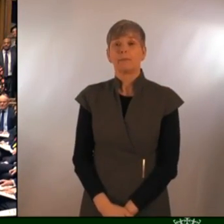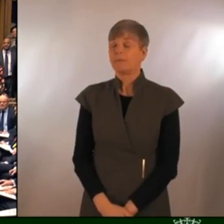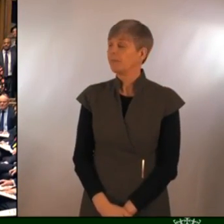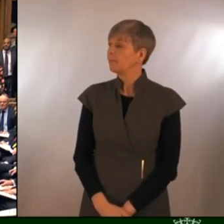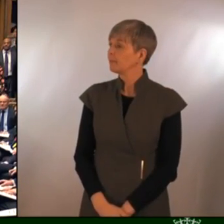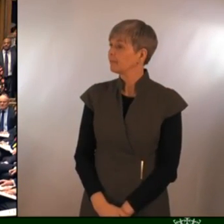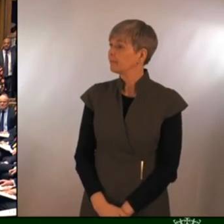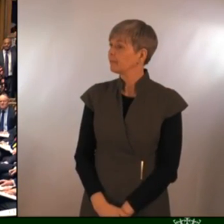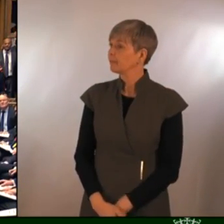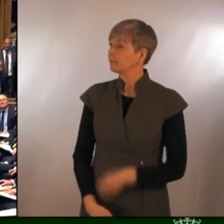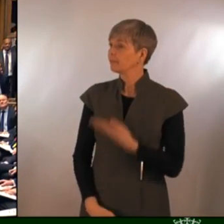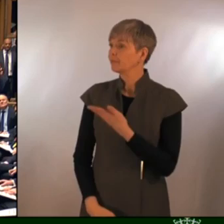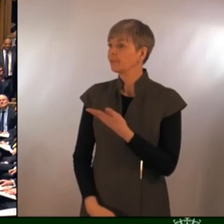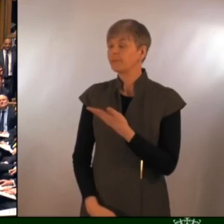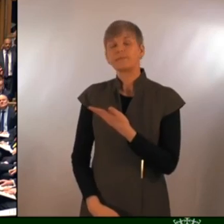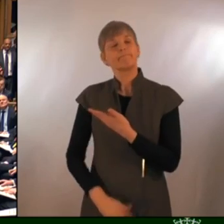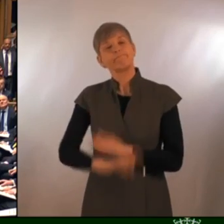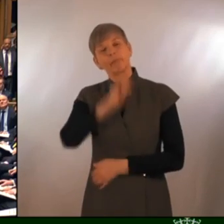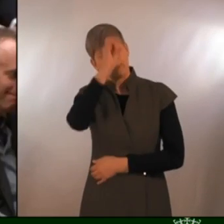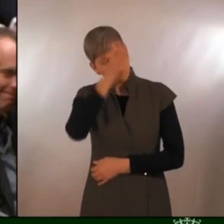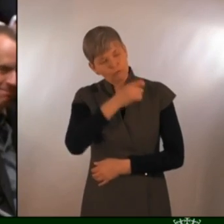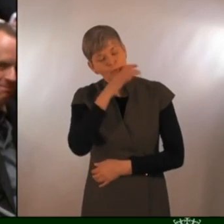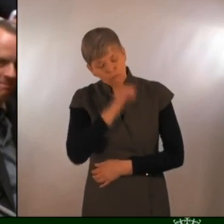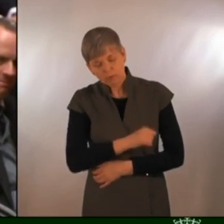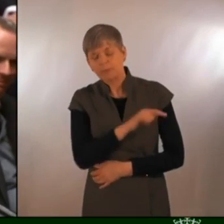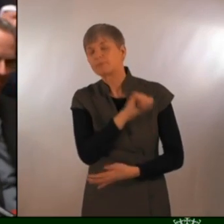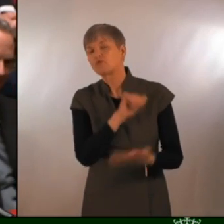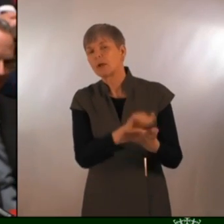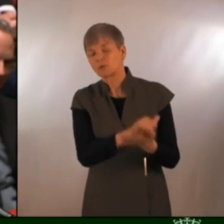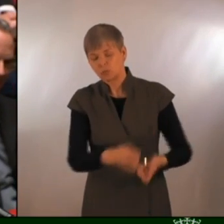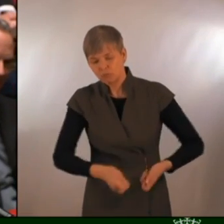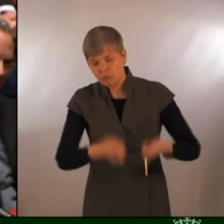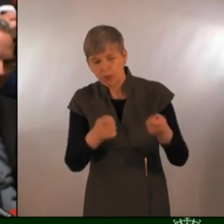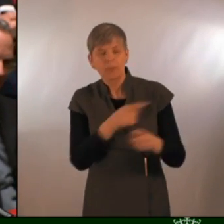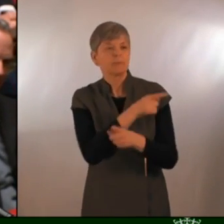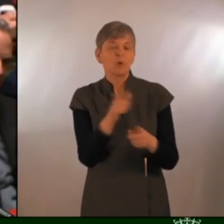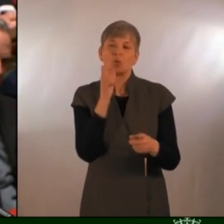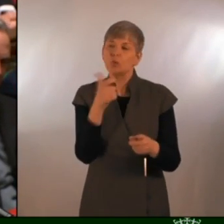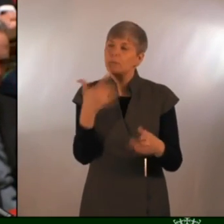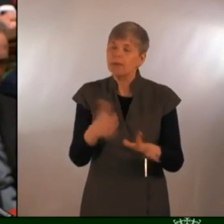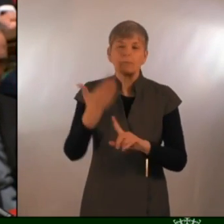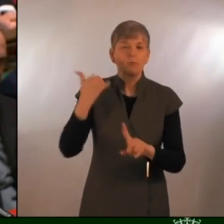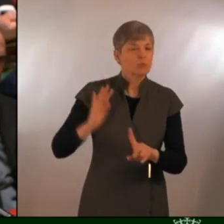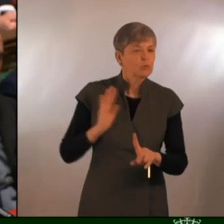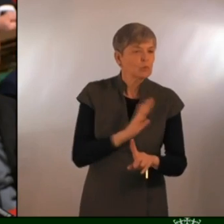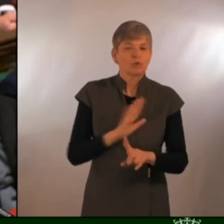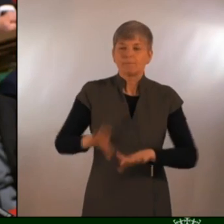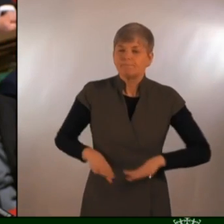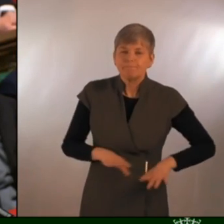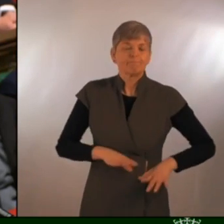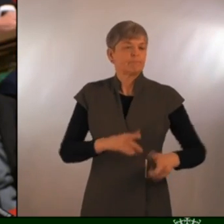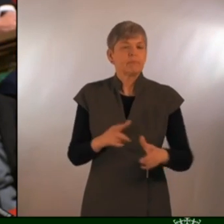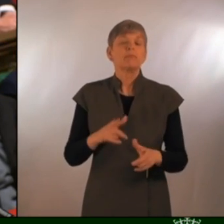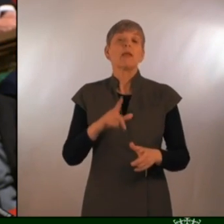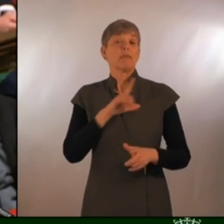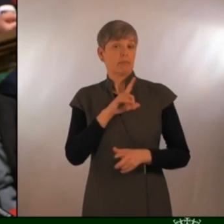Well, the honourable gentleman is absolutely right to raise the issue of veterans and their needs, and that's why this government appointed a Minister for